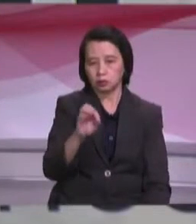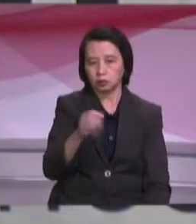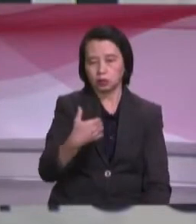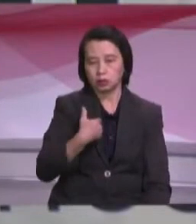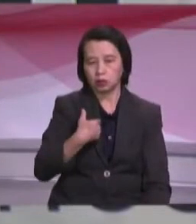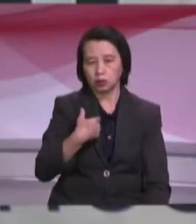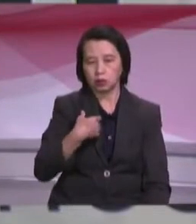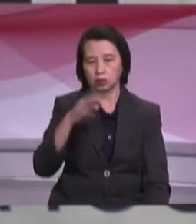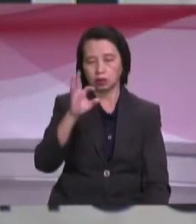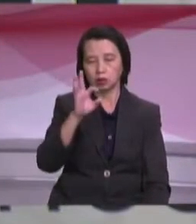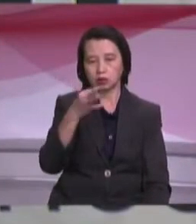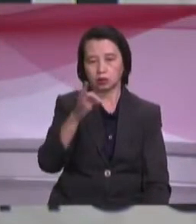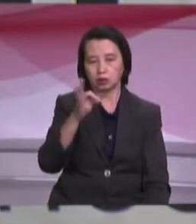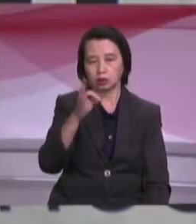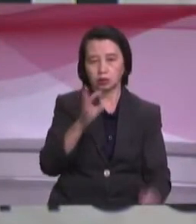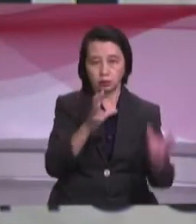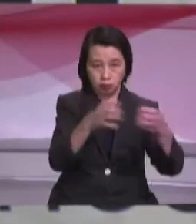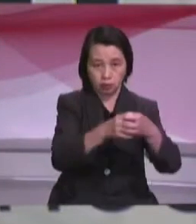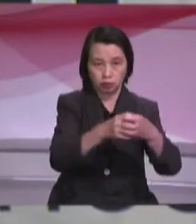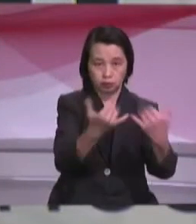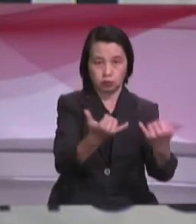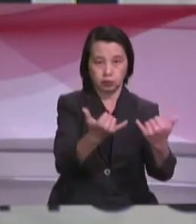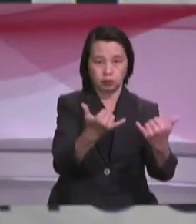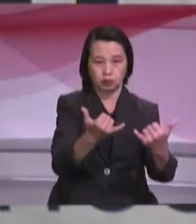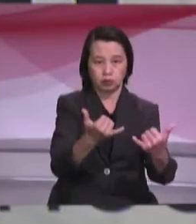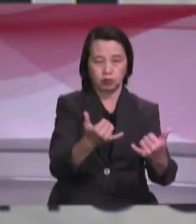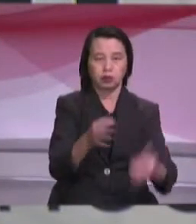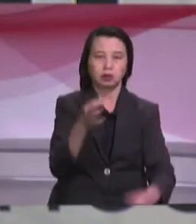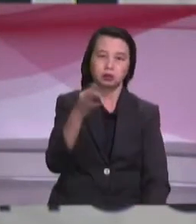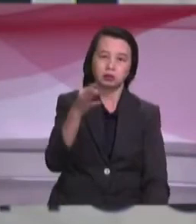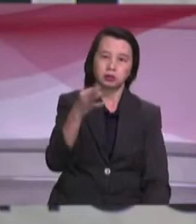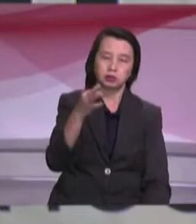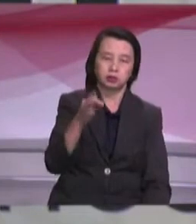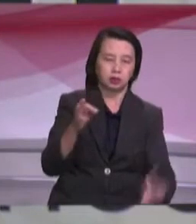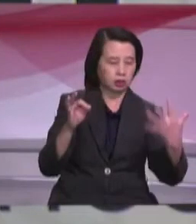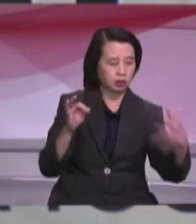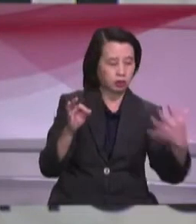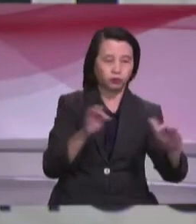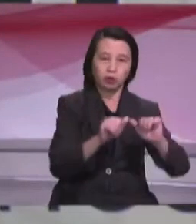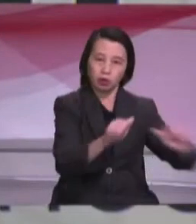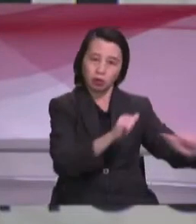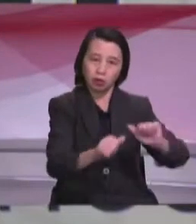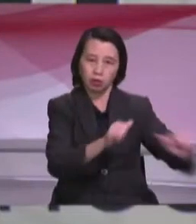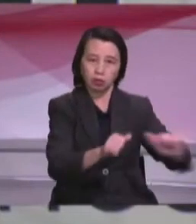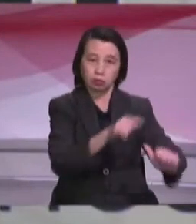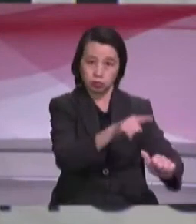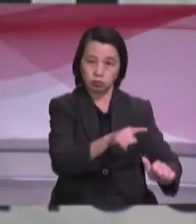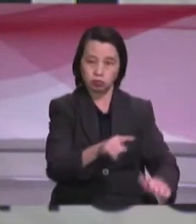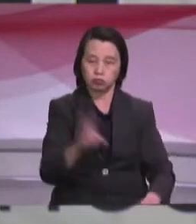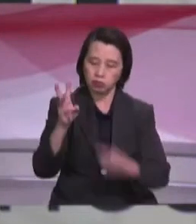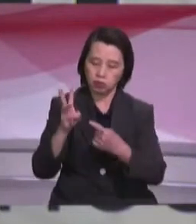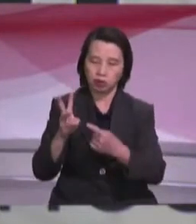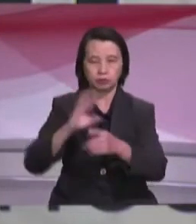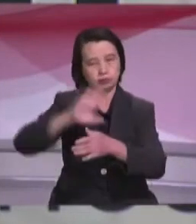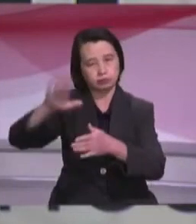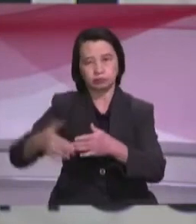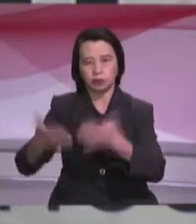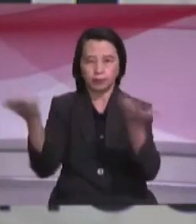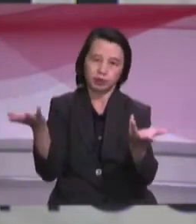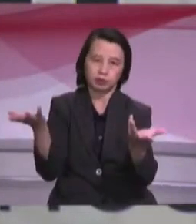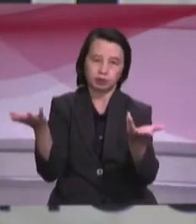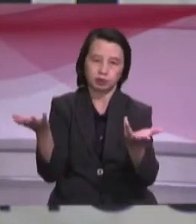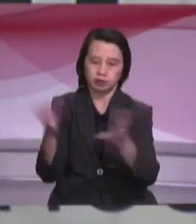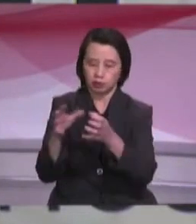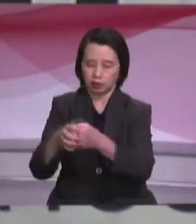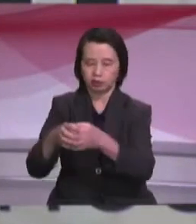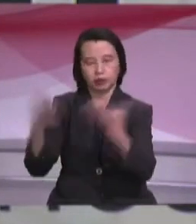have 19 clusters at the moment. And out of the 19, 15 still active, and 6 have ended. So